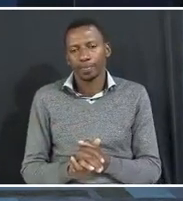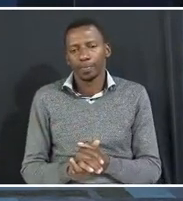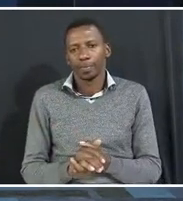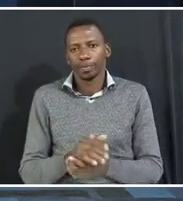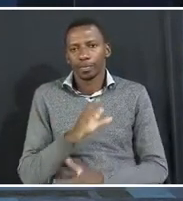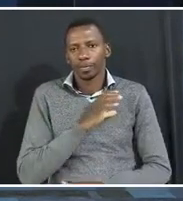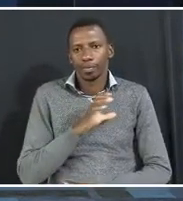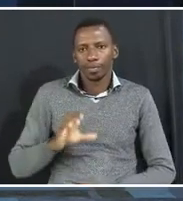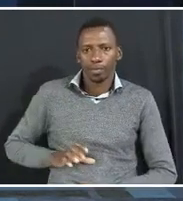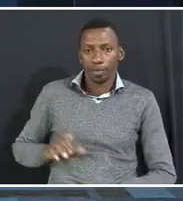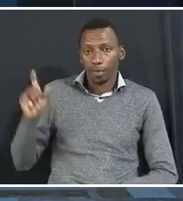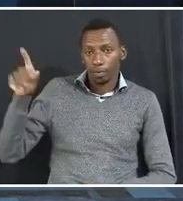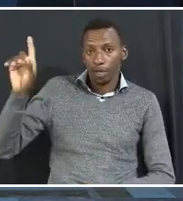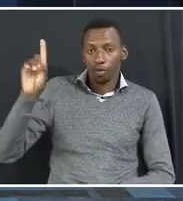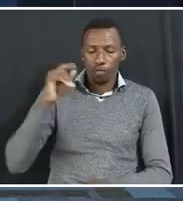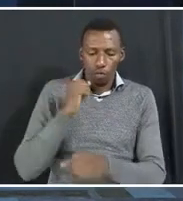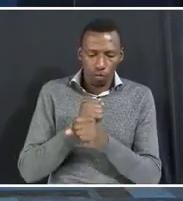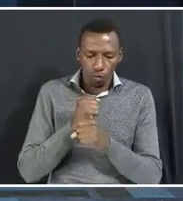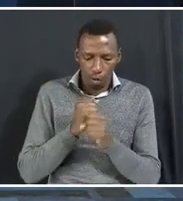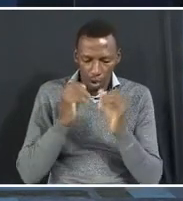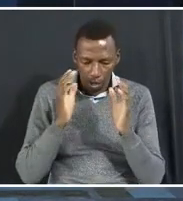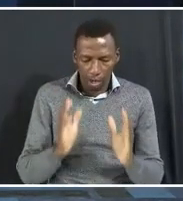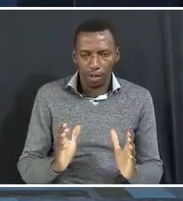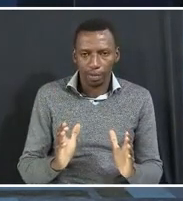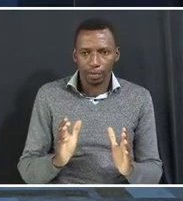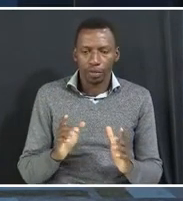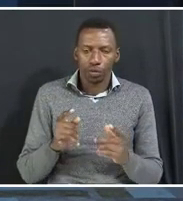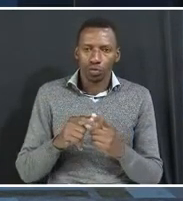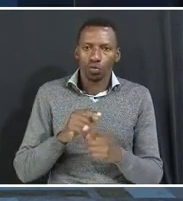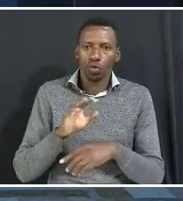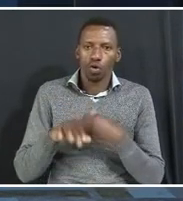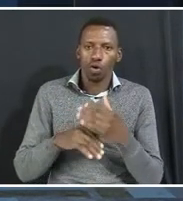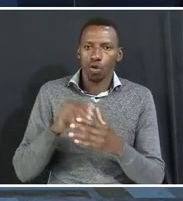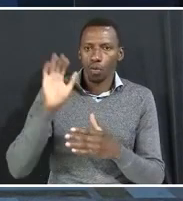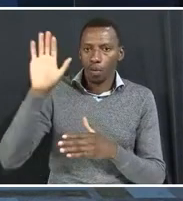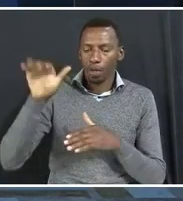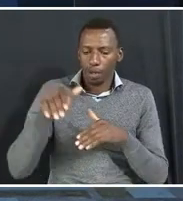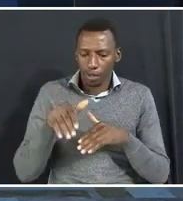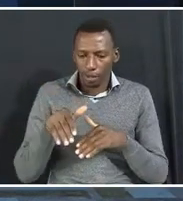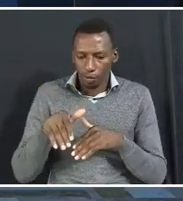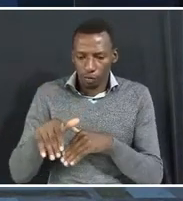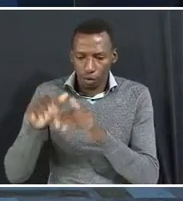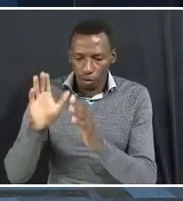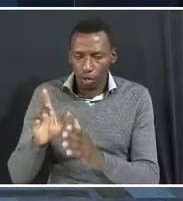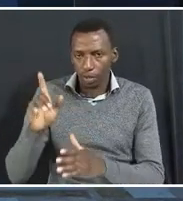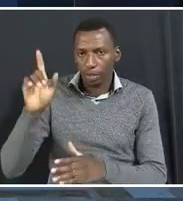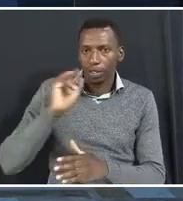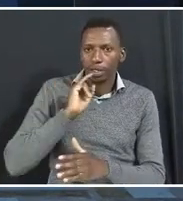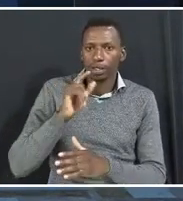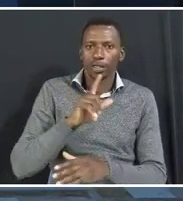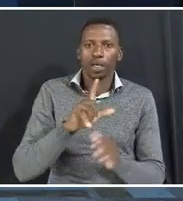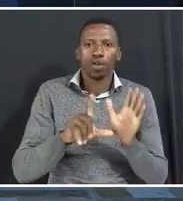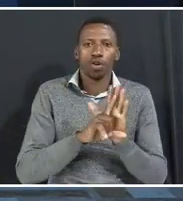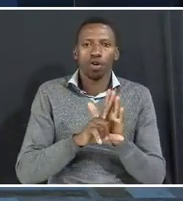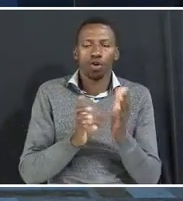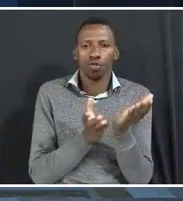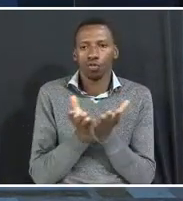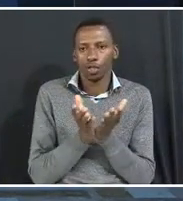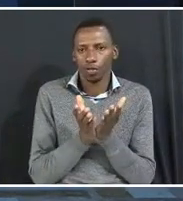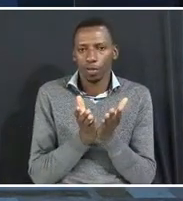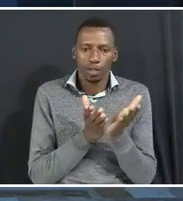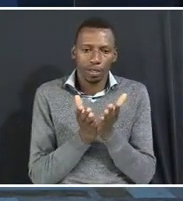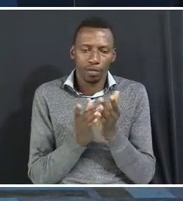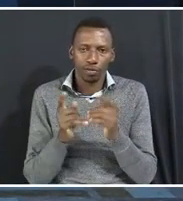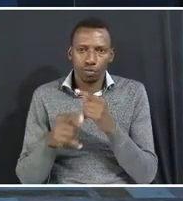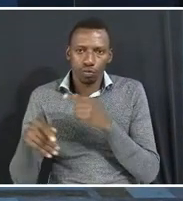Christ himself was a worker, and to all his followers he gives the law of service. Service to God and to fellow